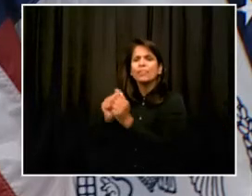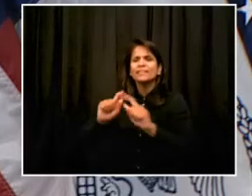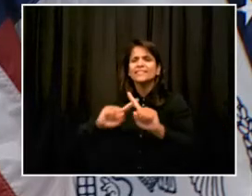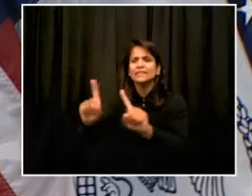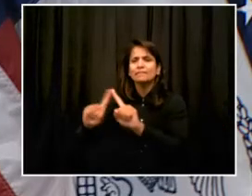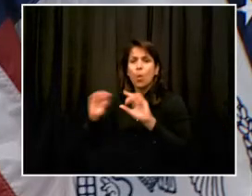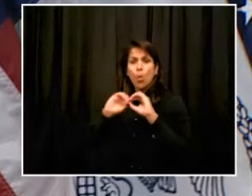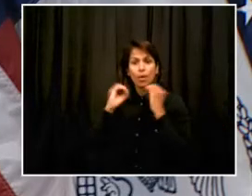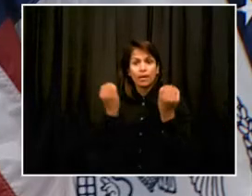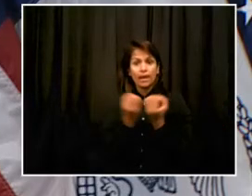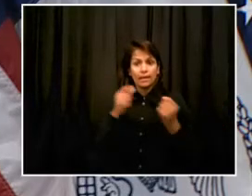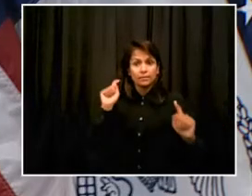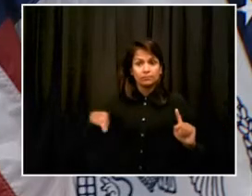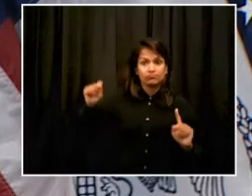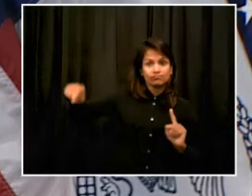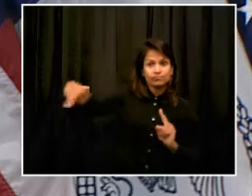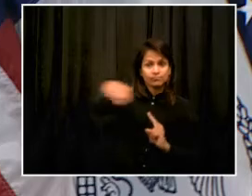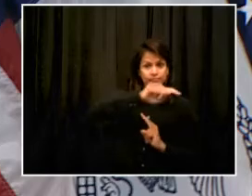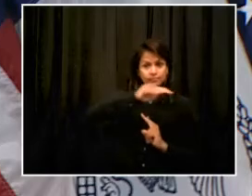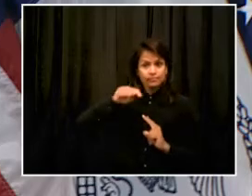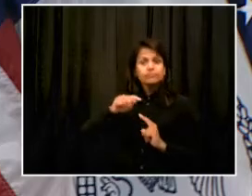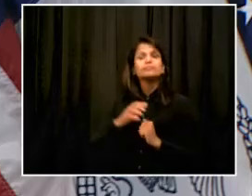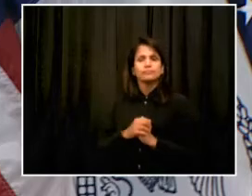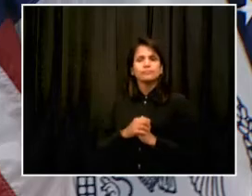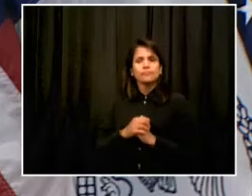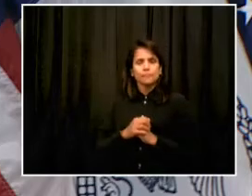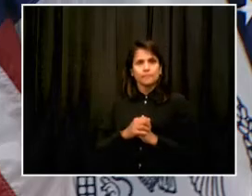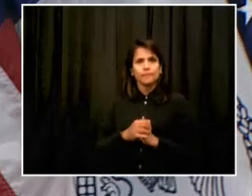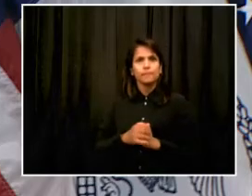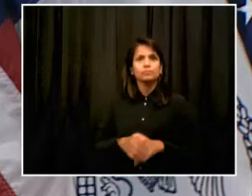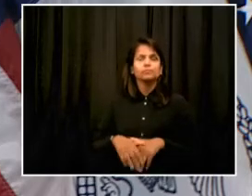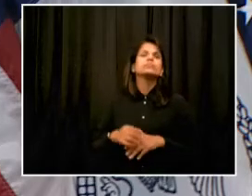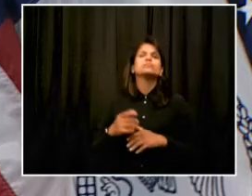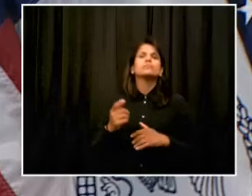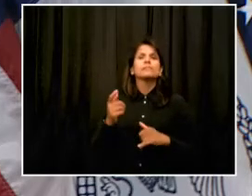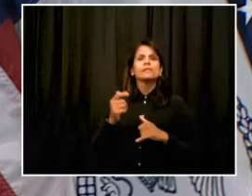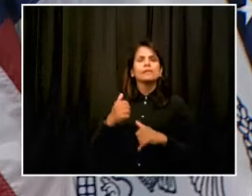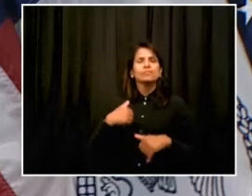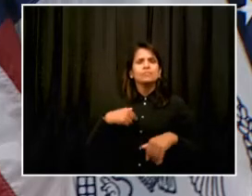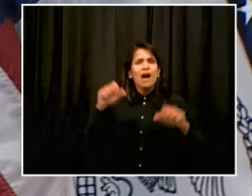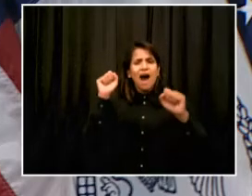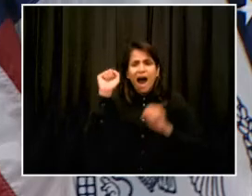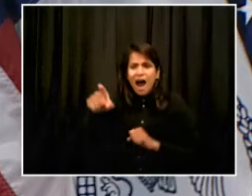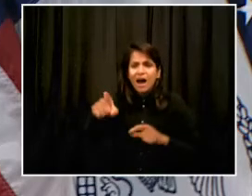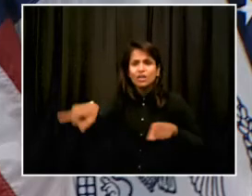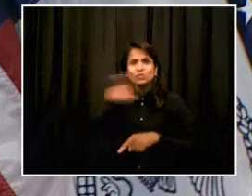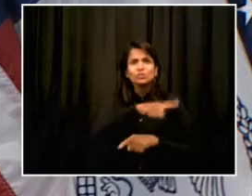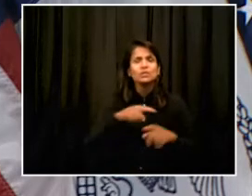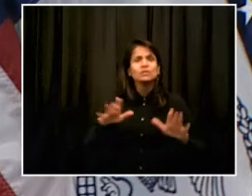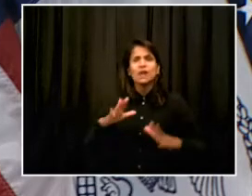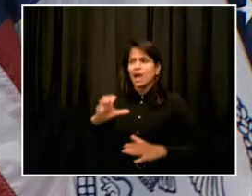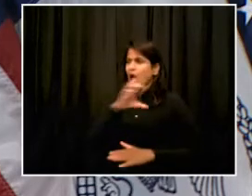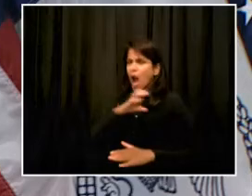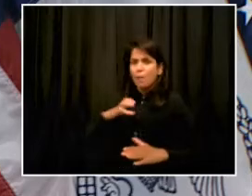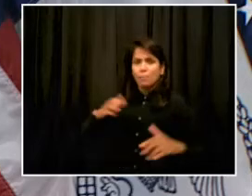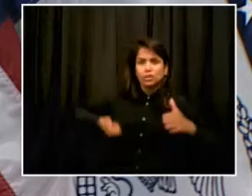to work with me to figure out the best way to address and solve problems. And that's what we need, and of course,